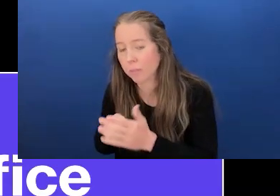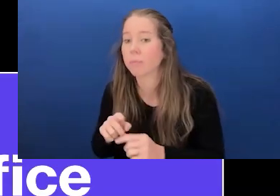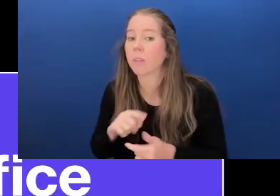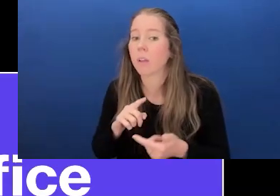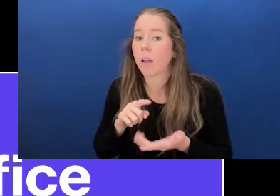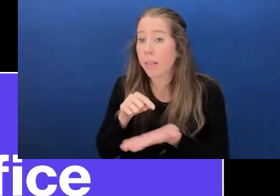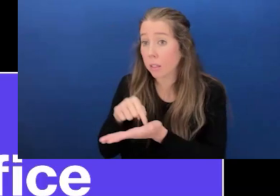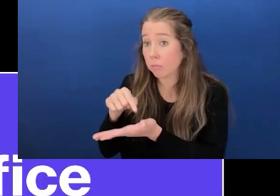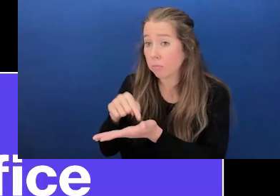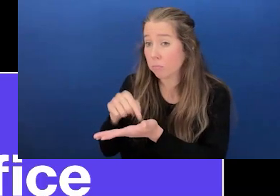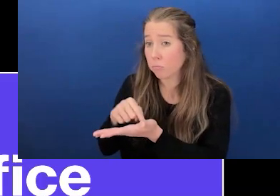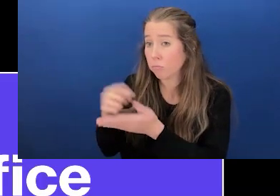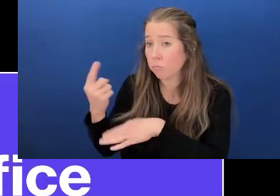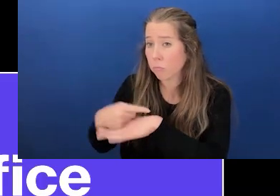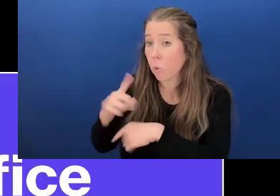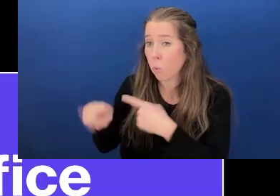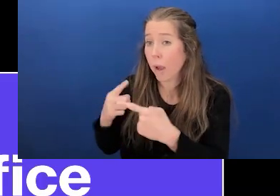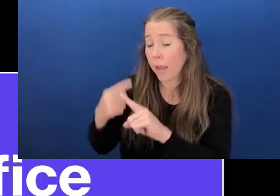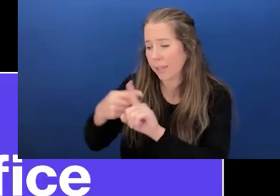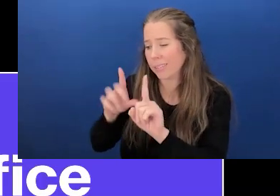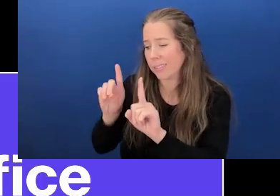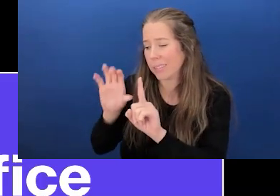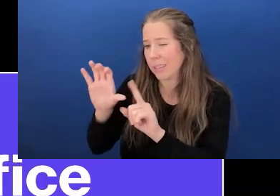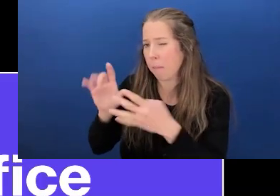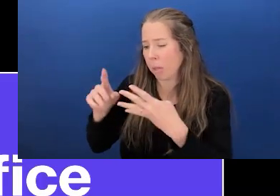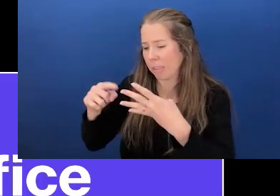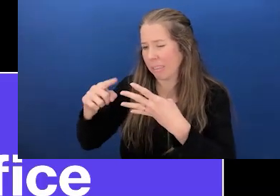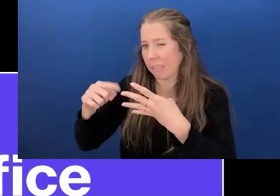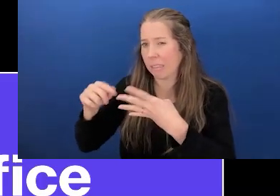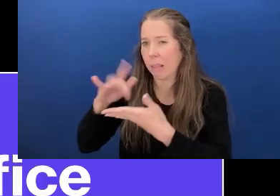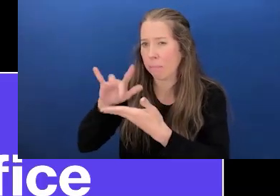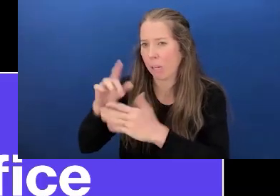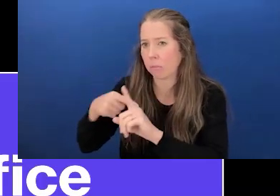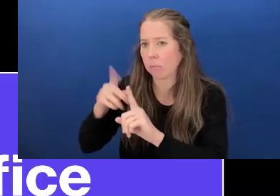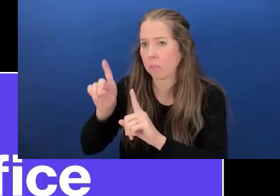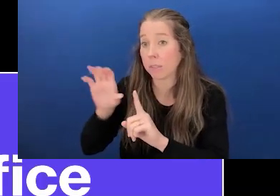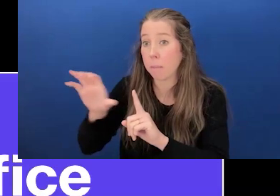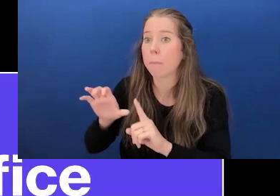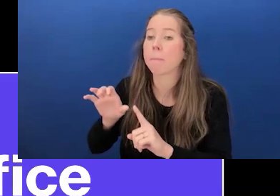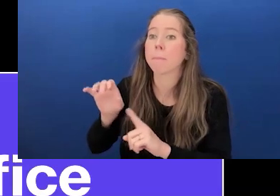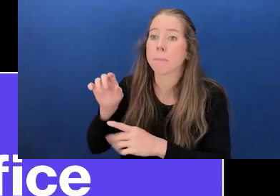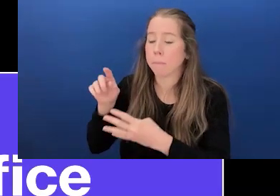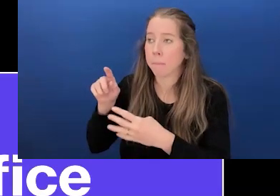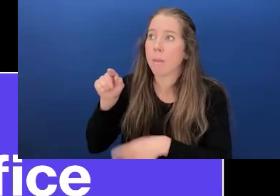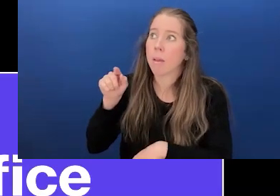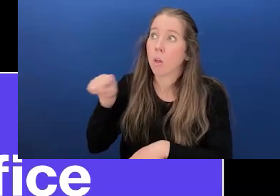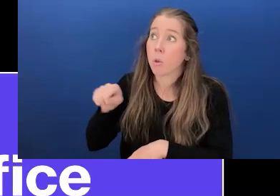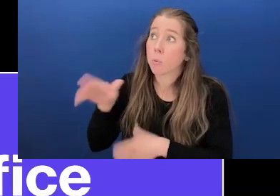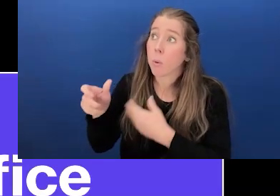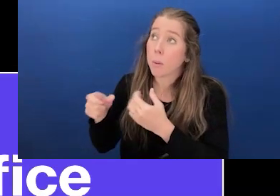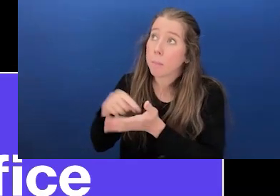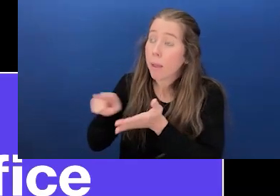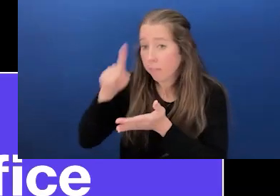deadline for those is mid-December. So those can fund either whole pathways,